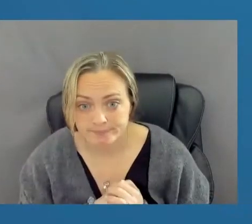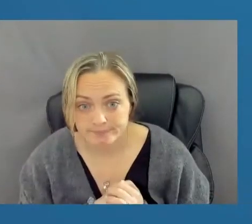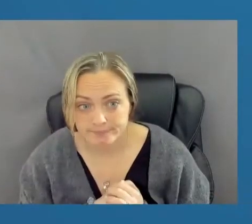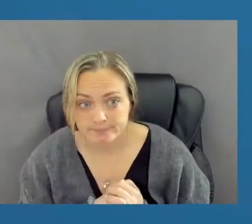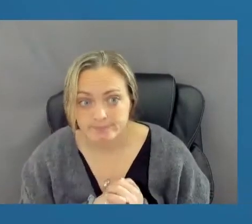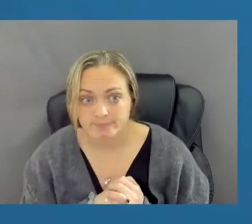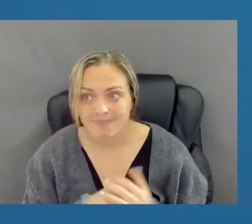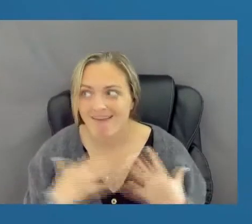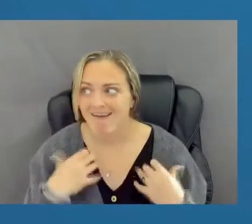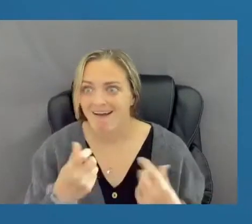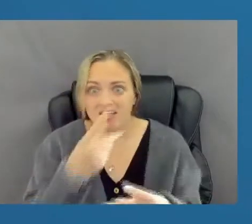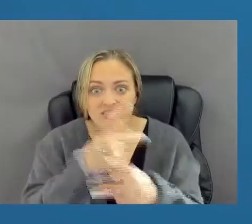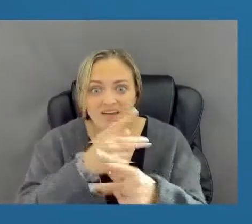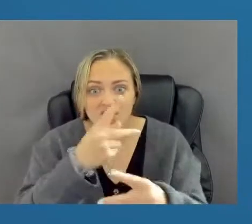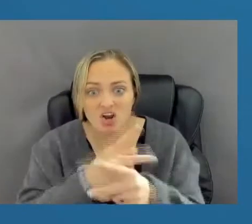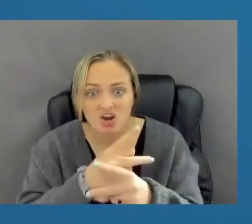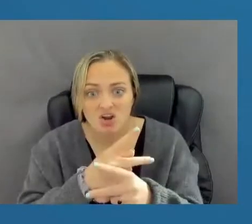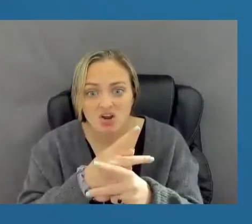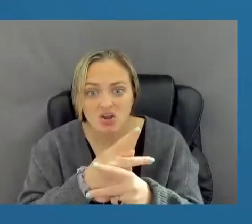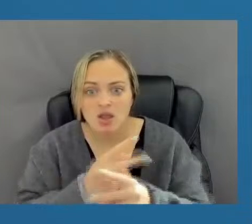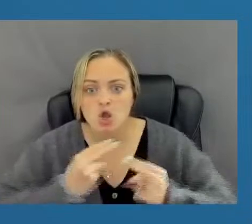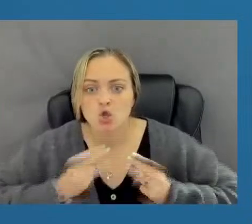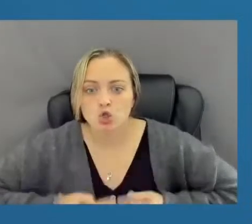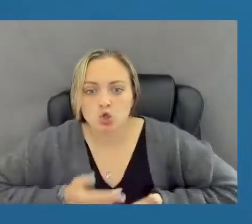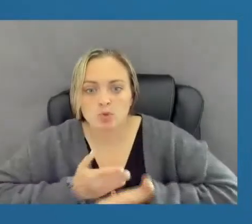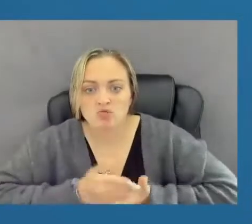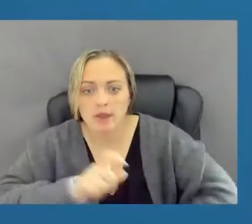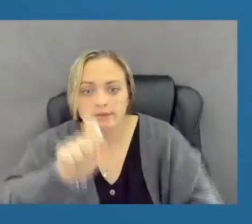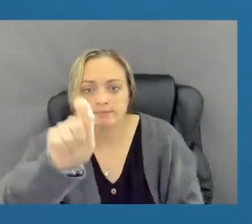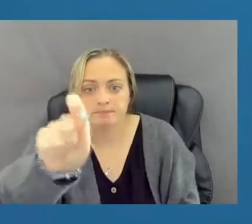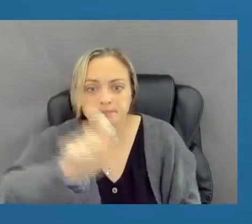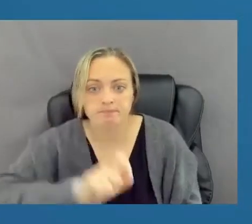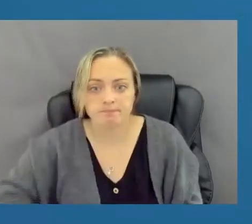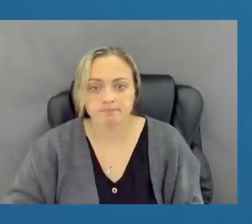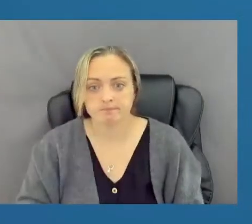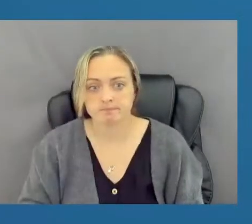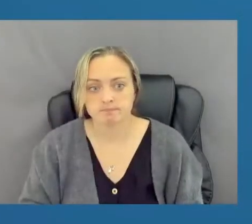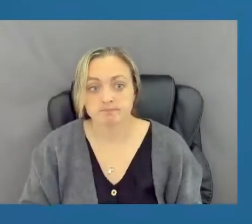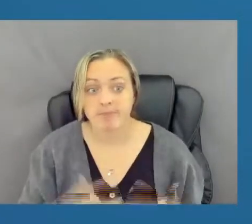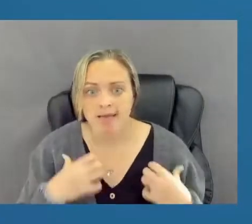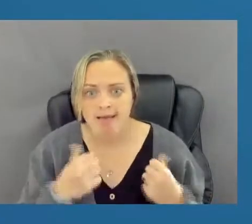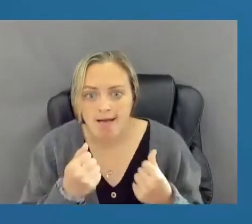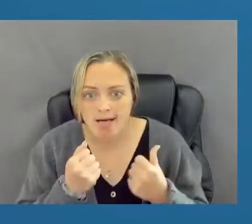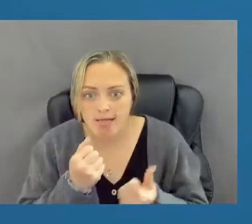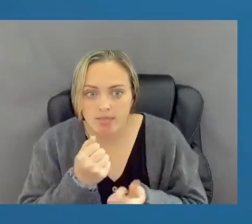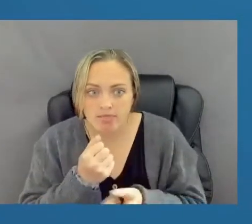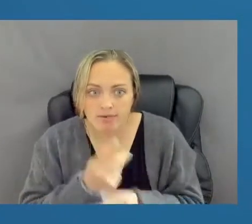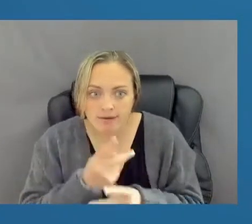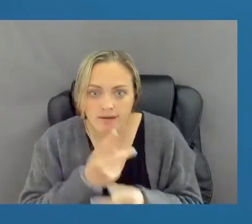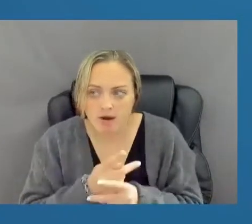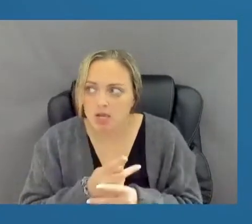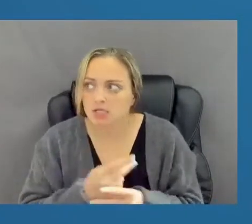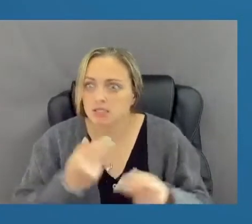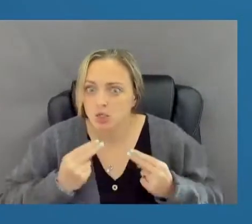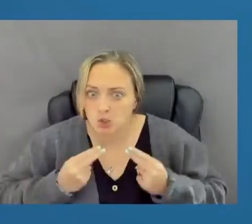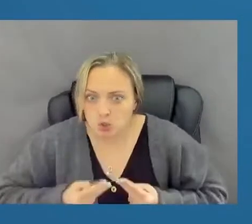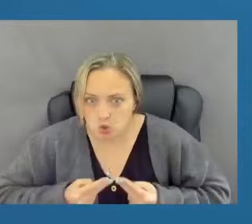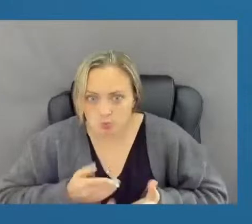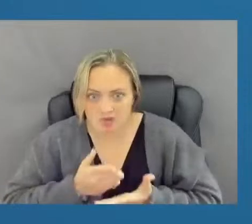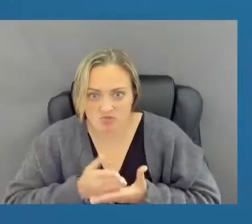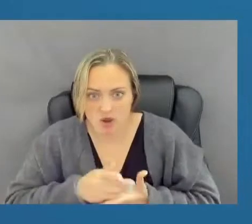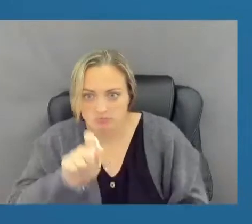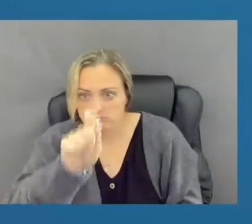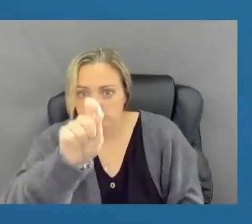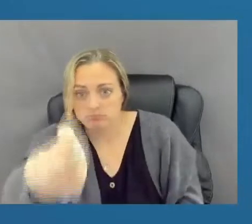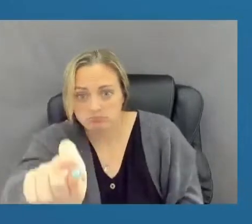Health care is a human right. Health care is a human right. Thank you very much, ladies